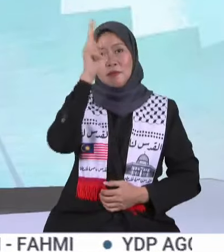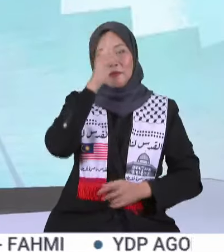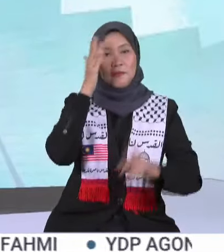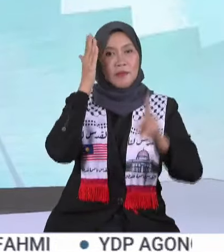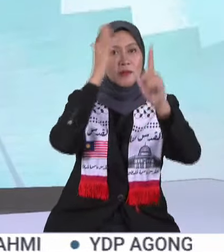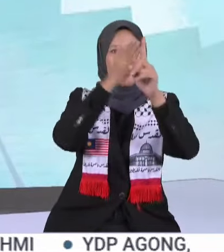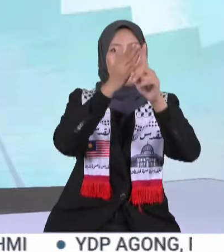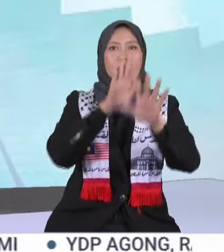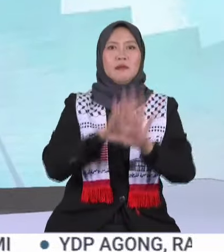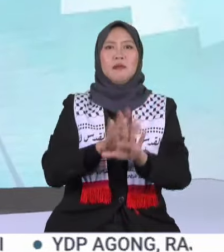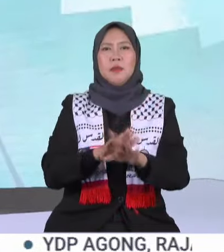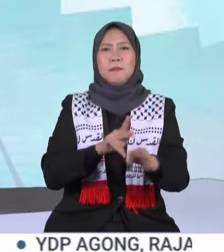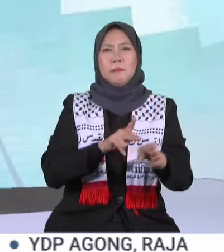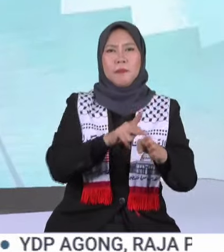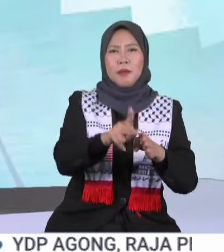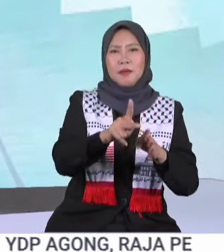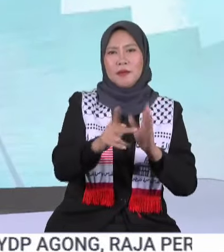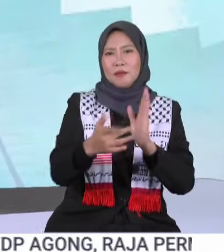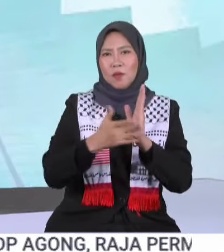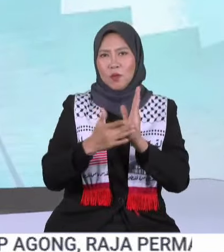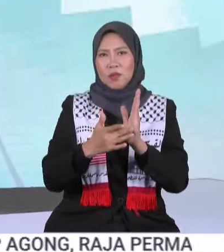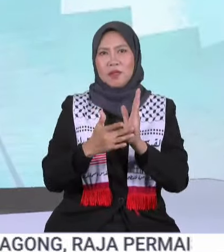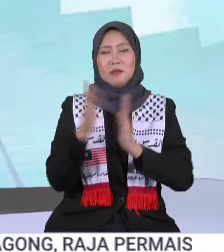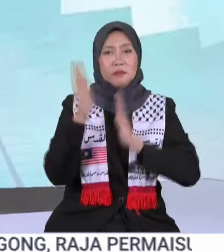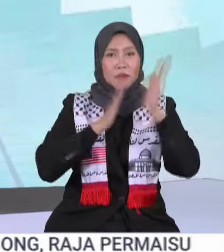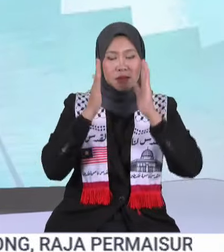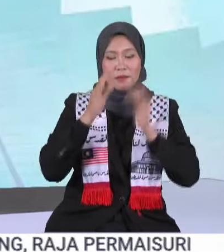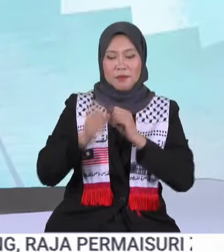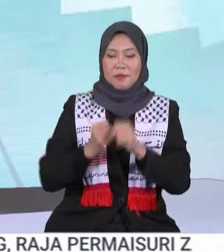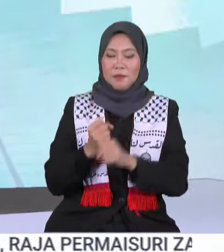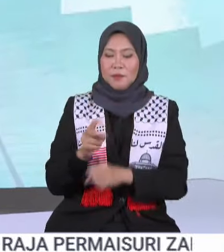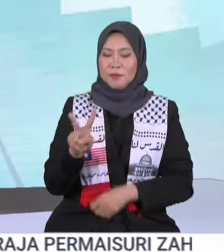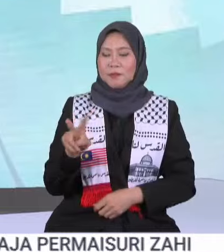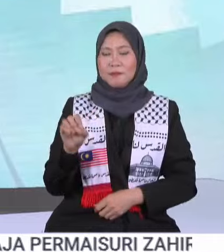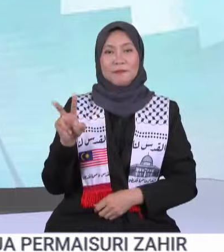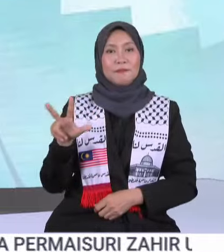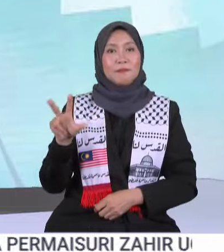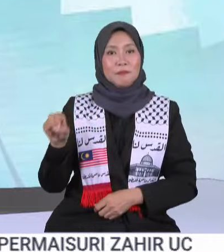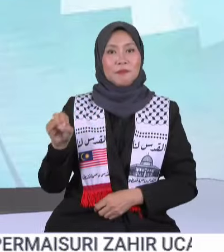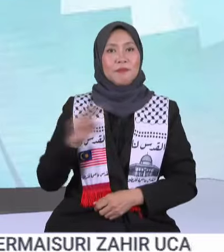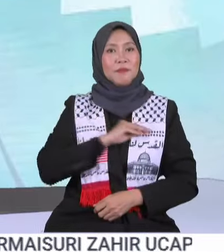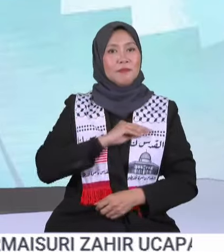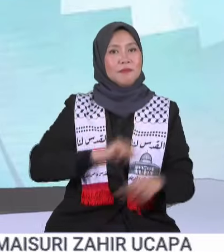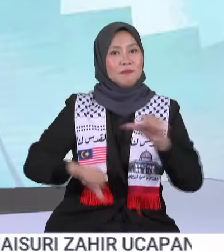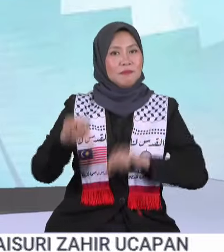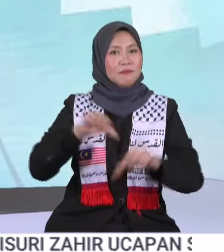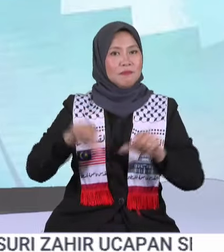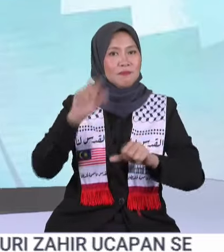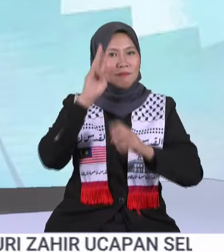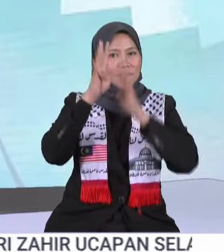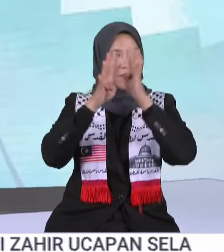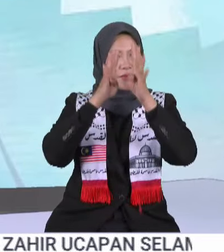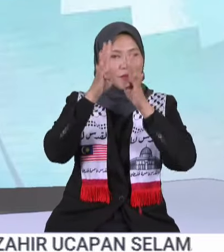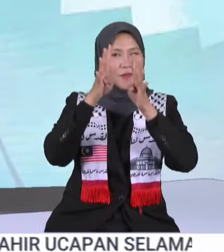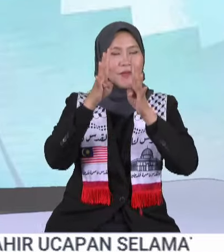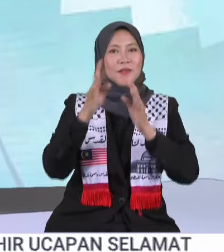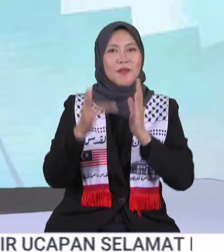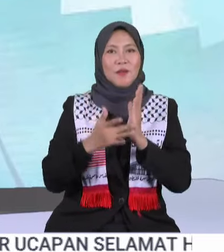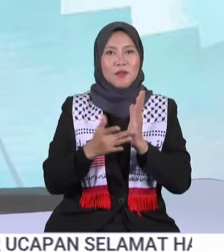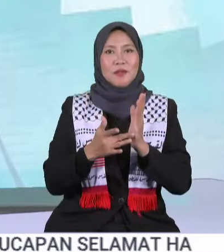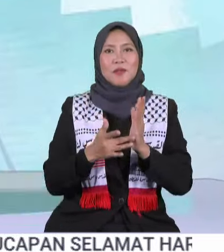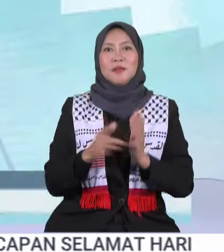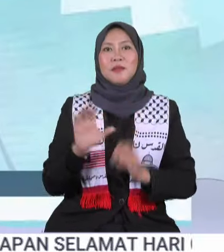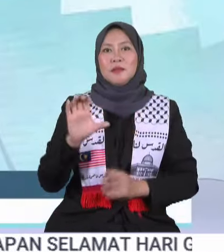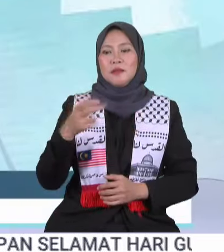Kerajaan menyasarkan lebih ramai pakar teknologi tempatan menjelang 2030. Menteri Sains, Teknologi dan Inovasi Chang Lee